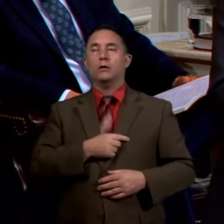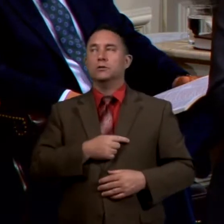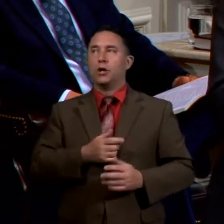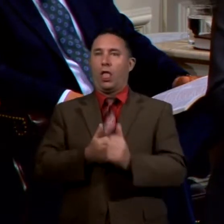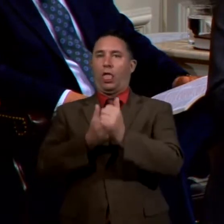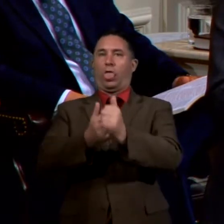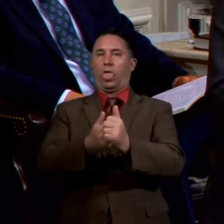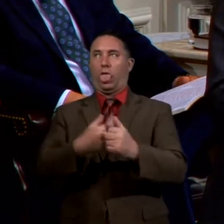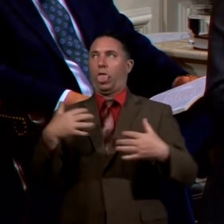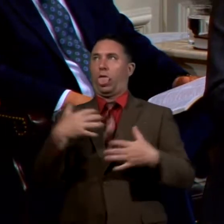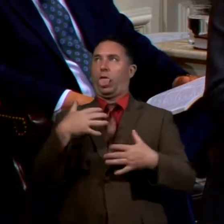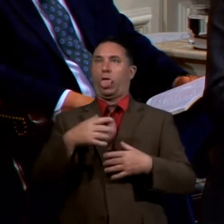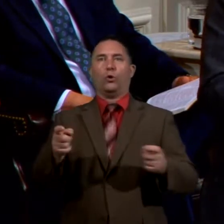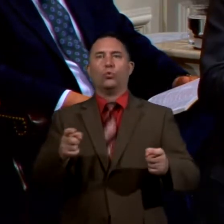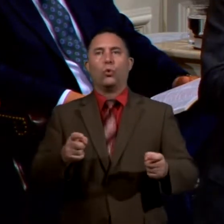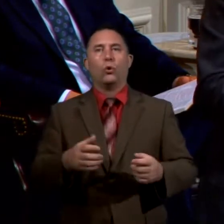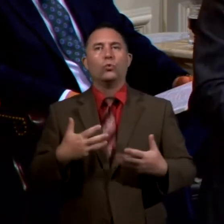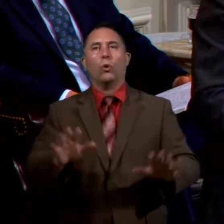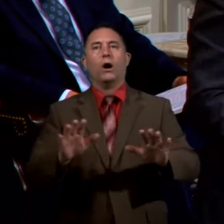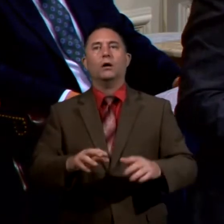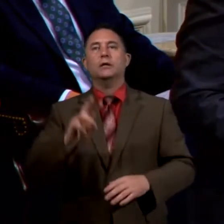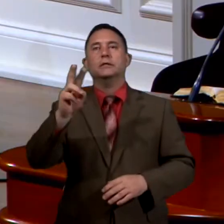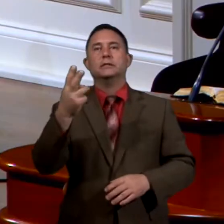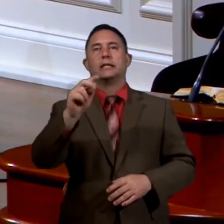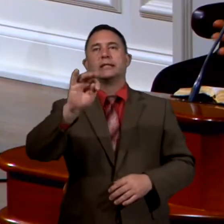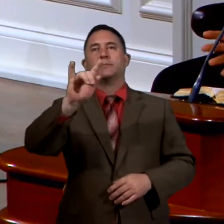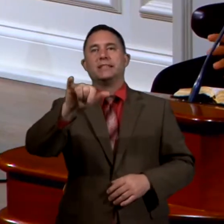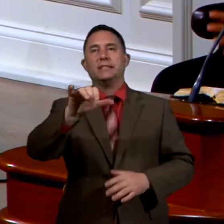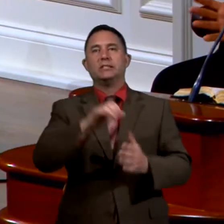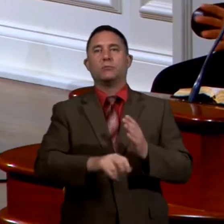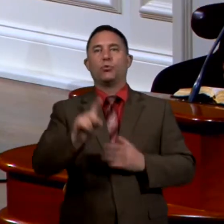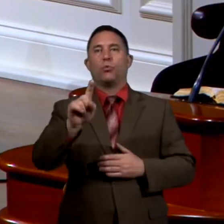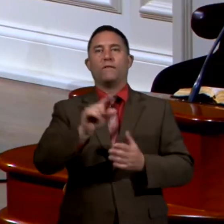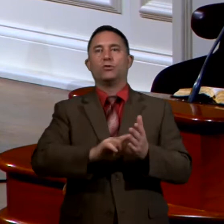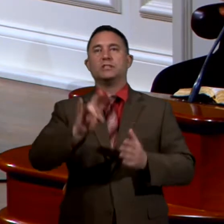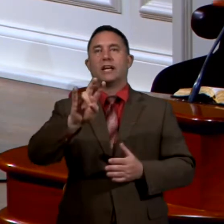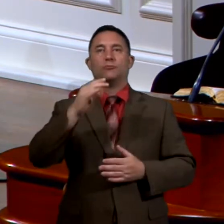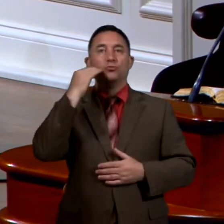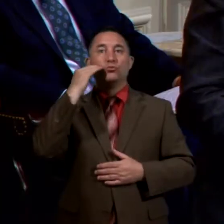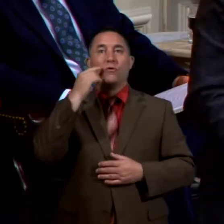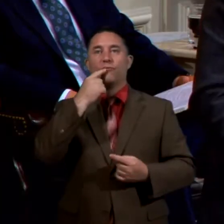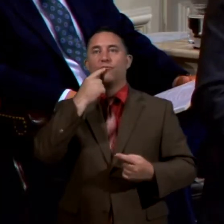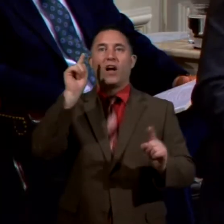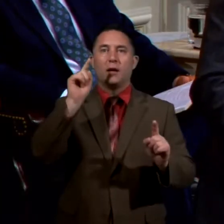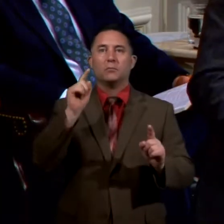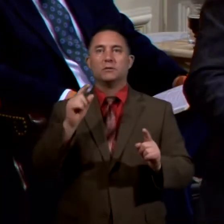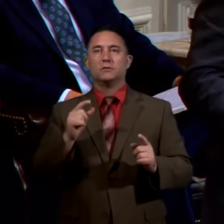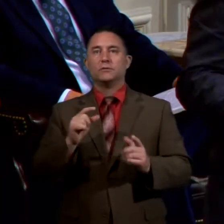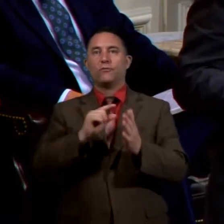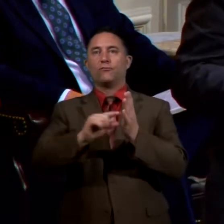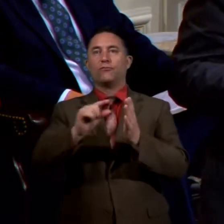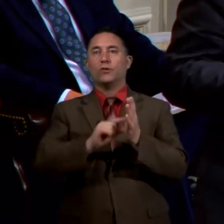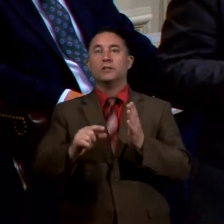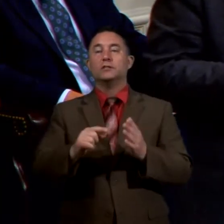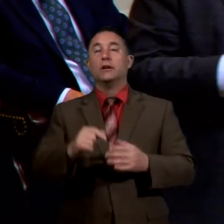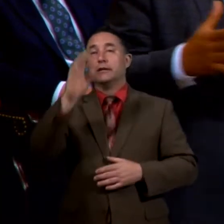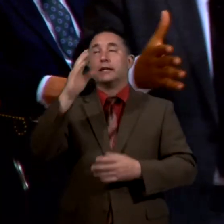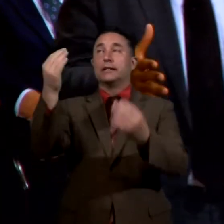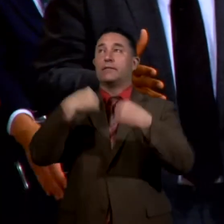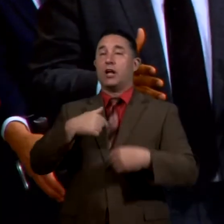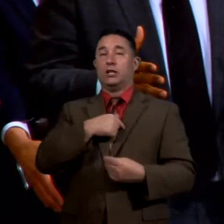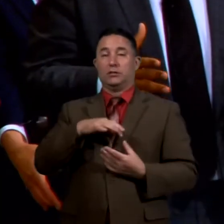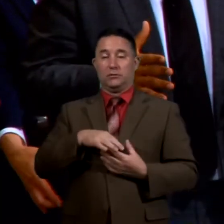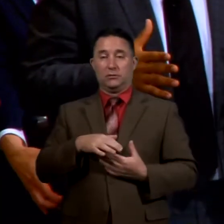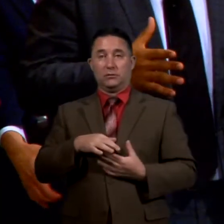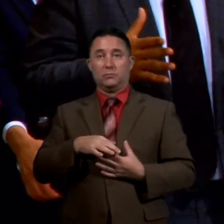fear. Amen. In 2 Timothy chapter number 1, verse 7, we know the famous verse that says that God has not given